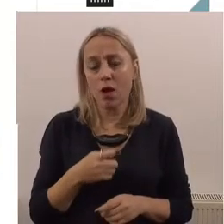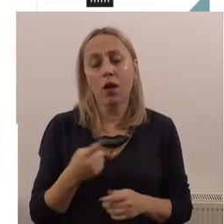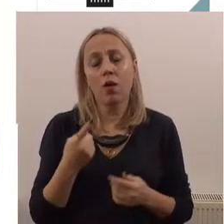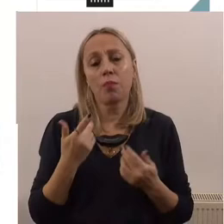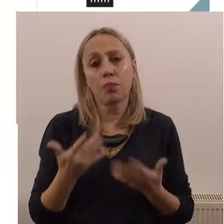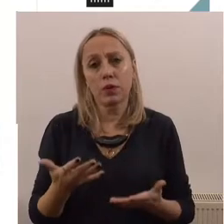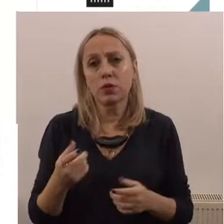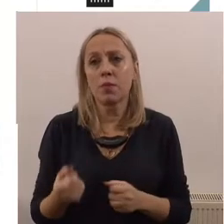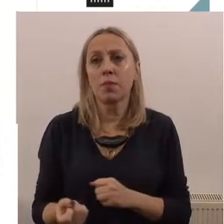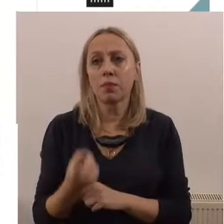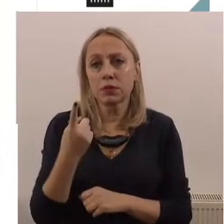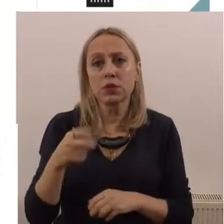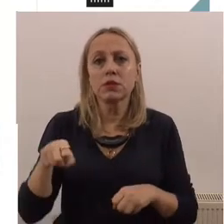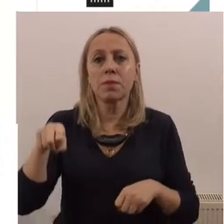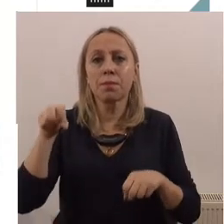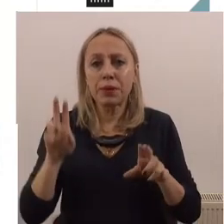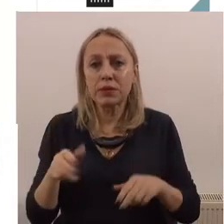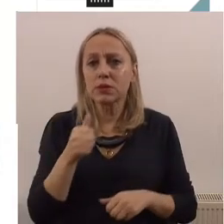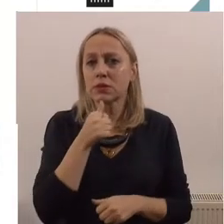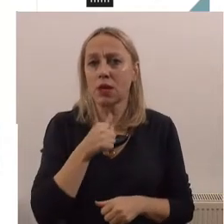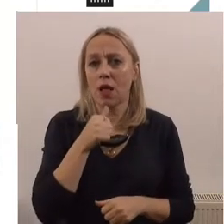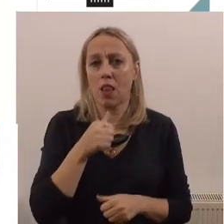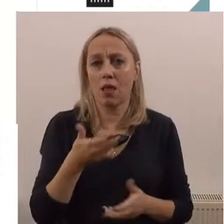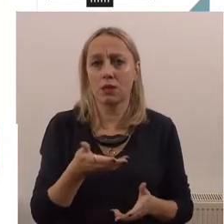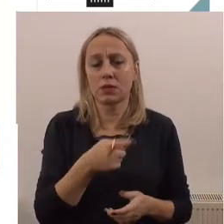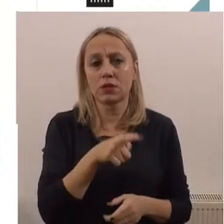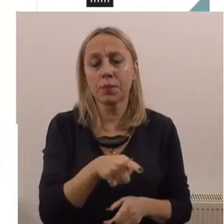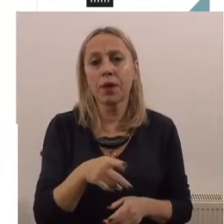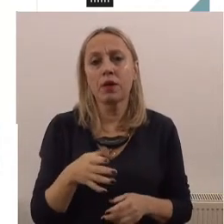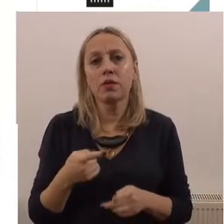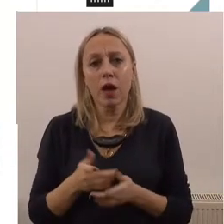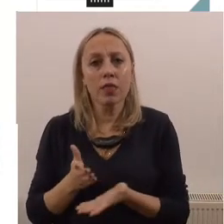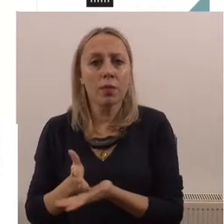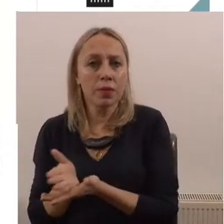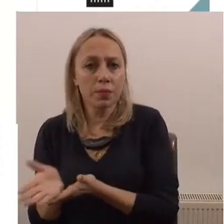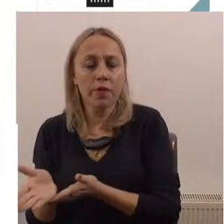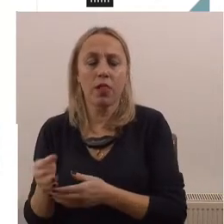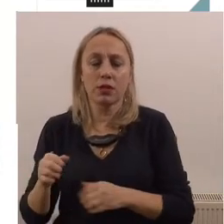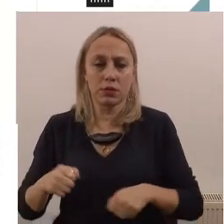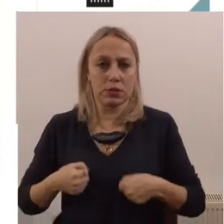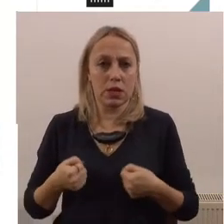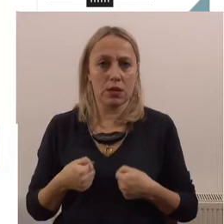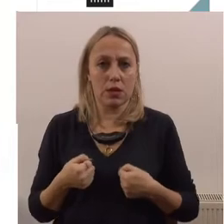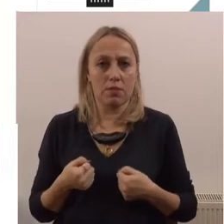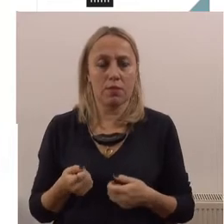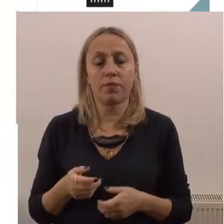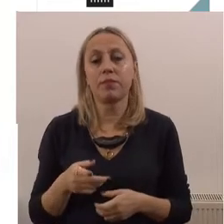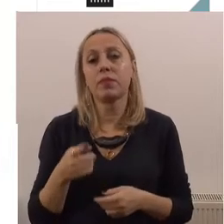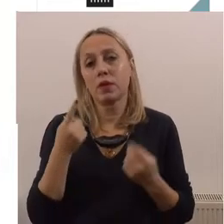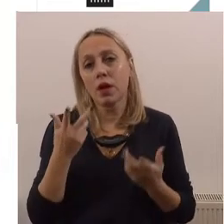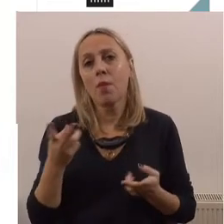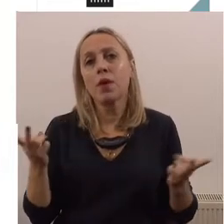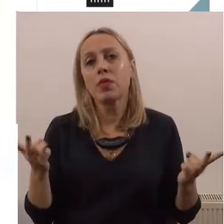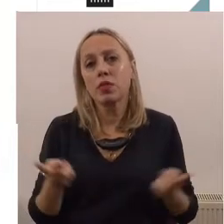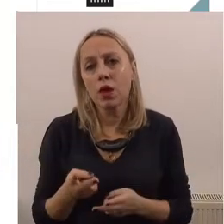now. I find it important because now we have an expert, a professional, who works in this